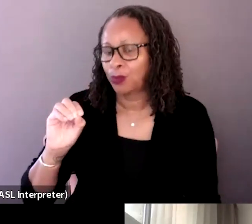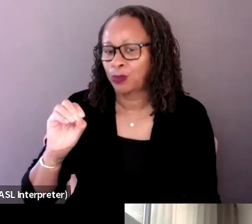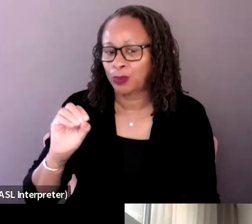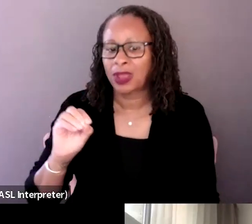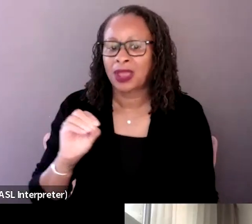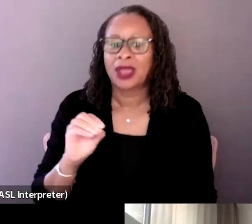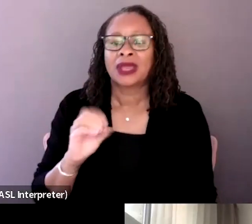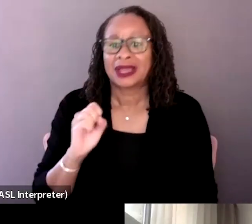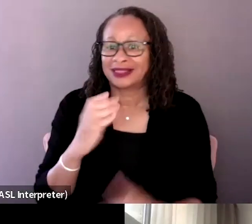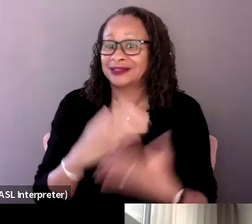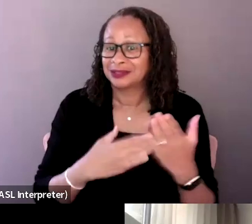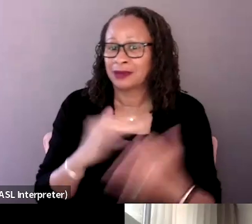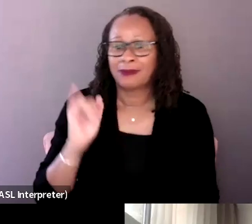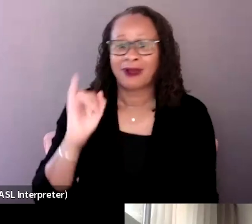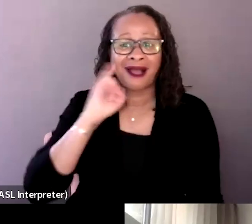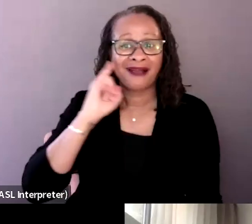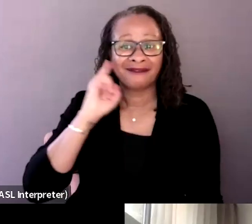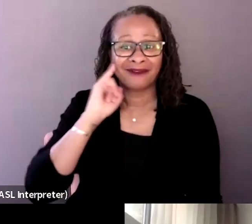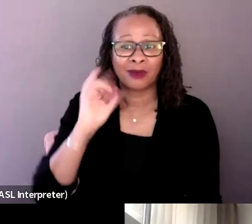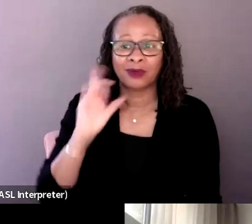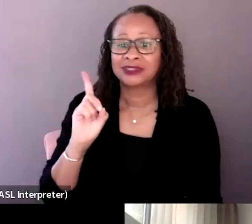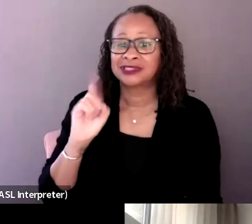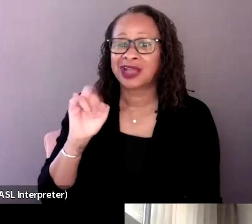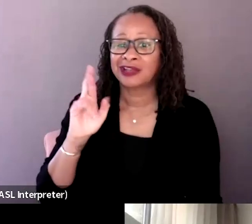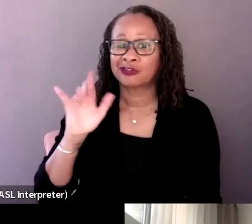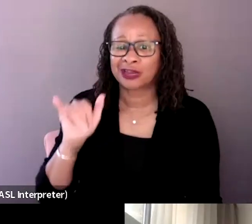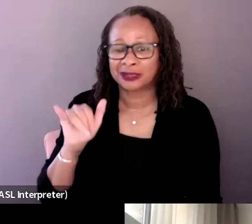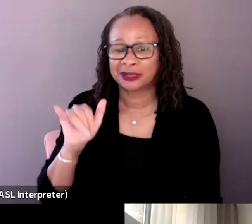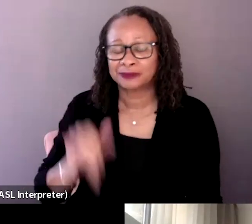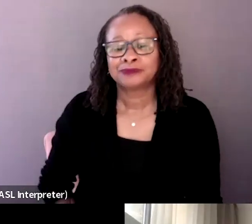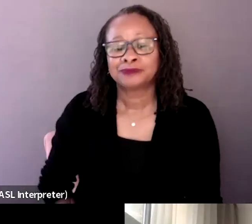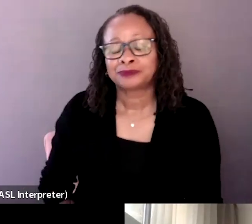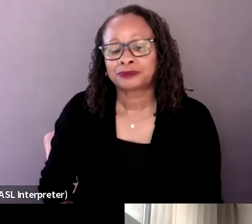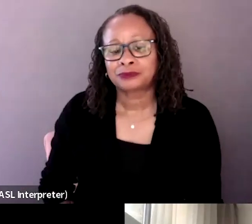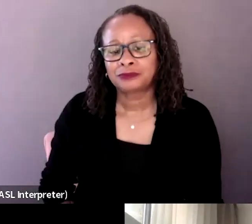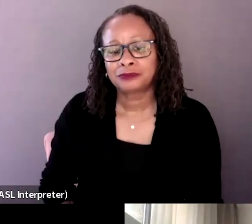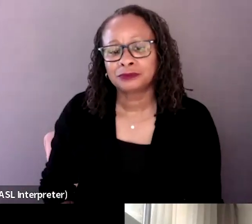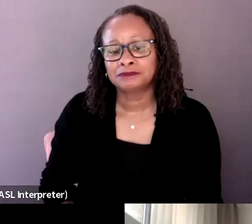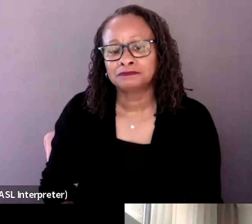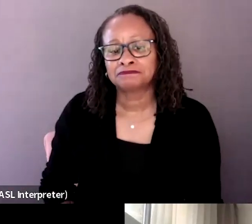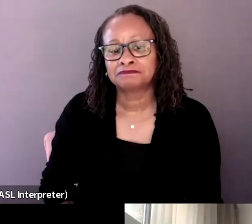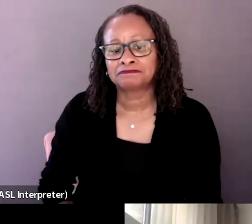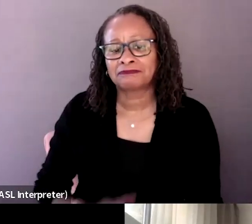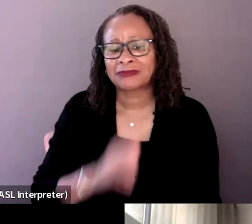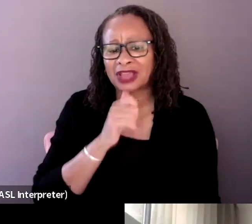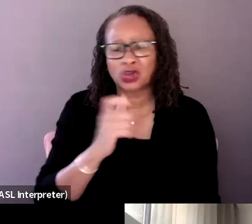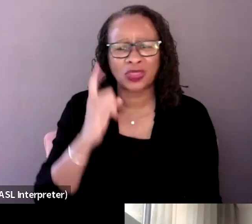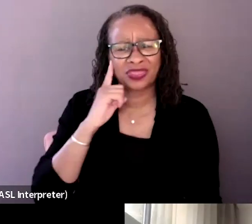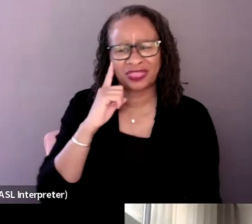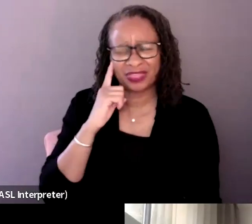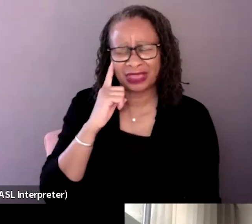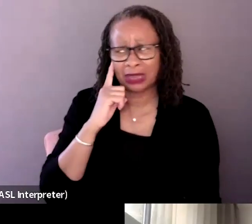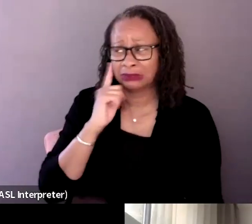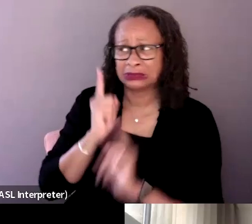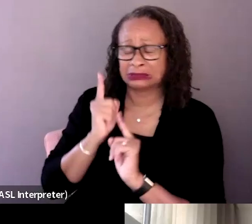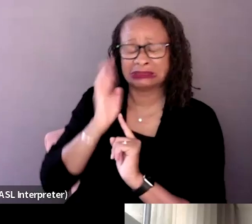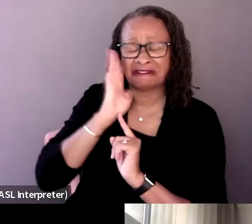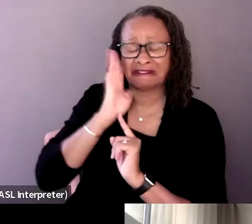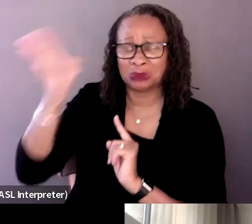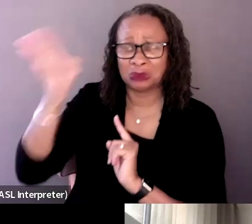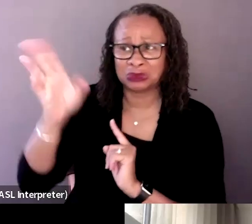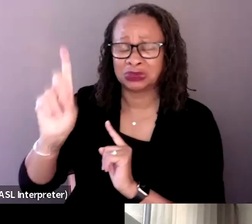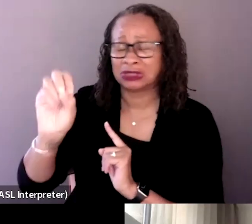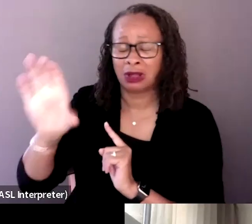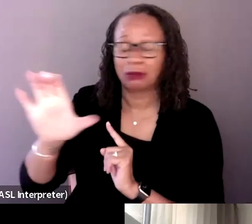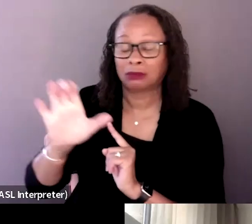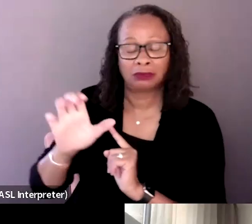iPhone diary. I don't think I was thinking about making the documentary at the time,